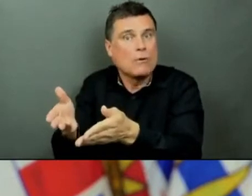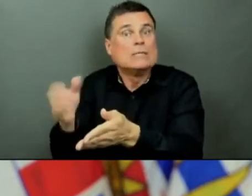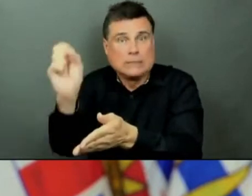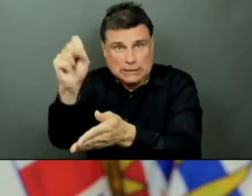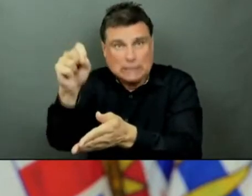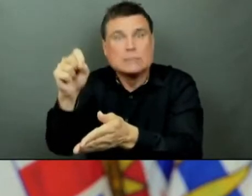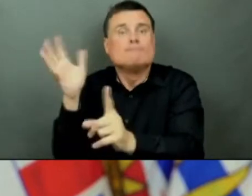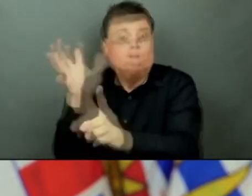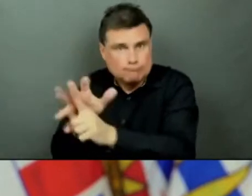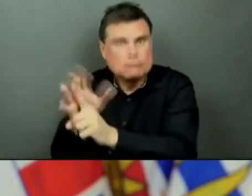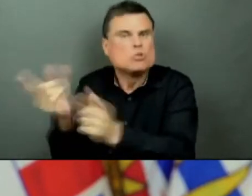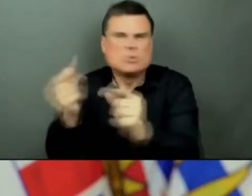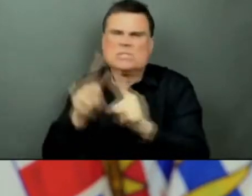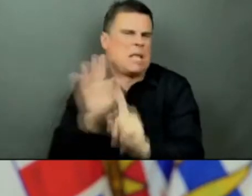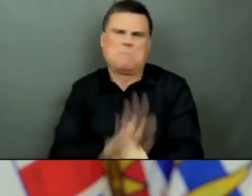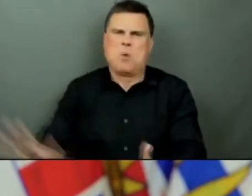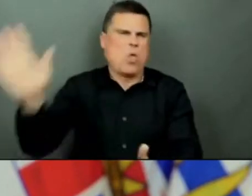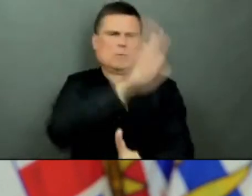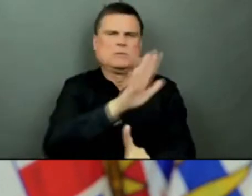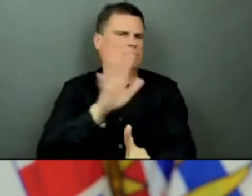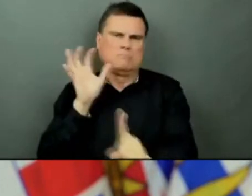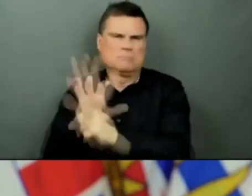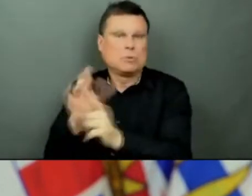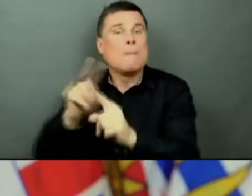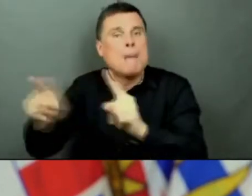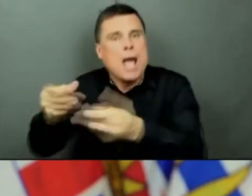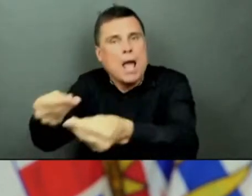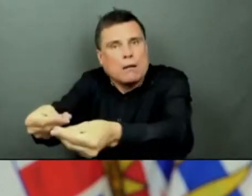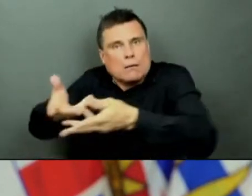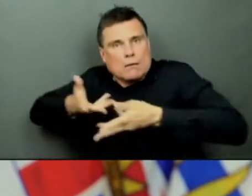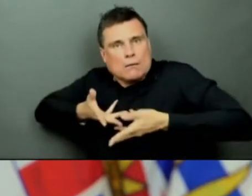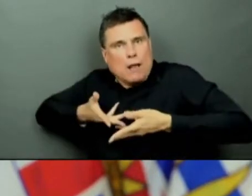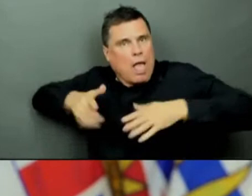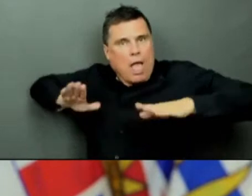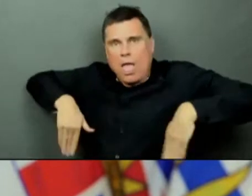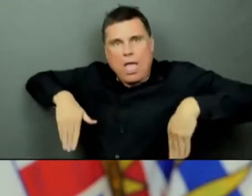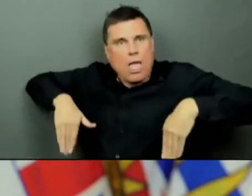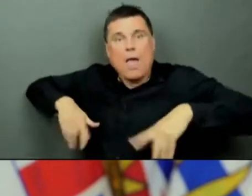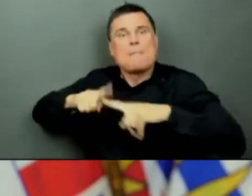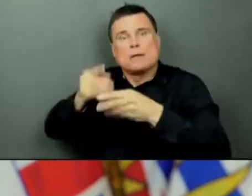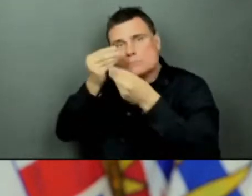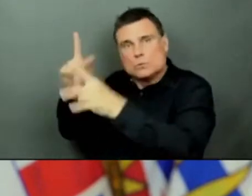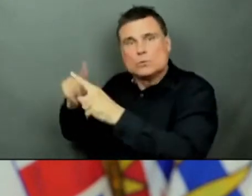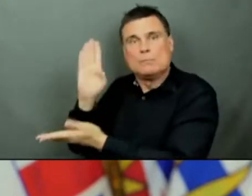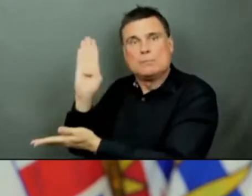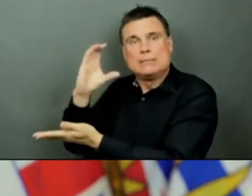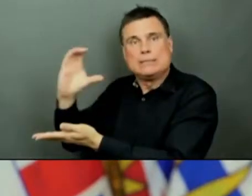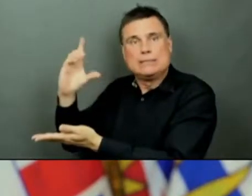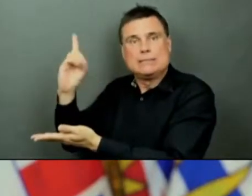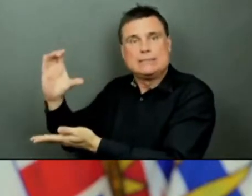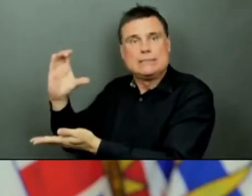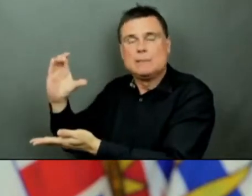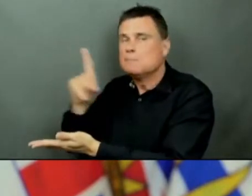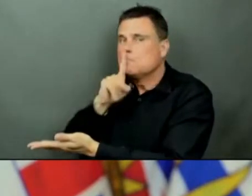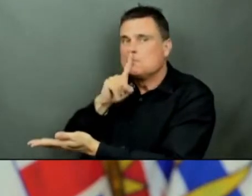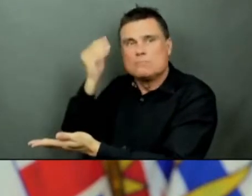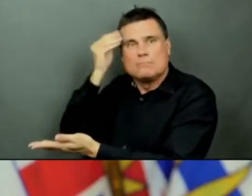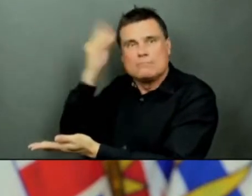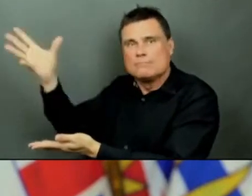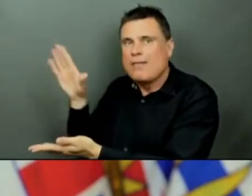all outbreaks, but have not been reported or posted in our outbreak reports. 2 are in